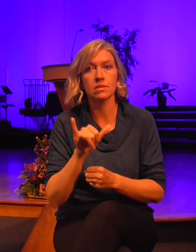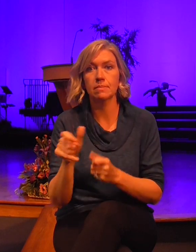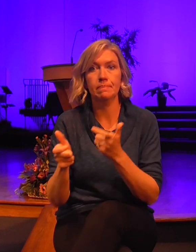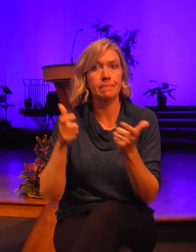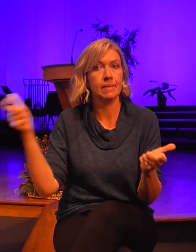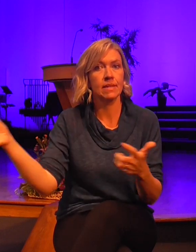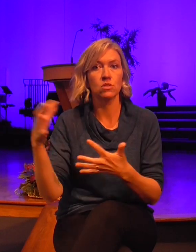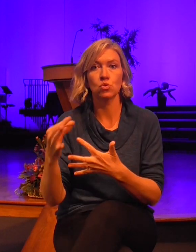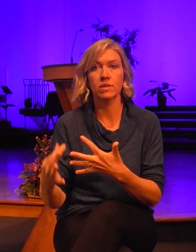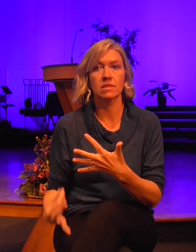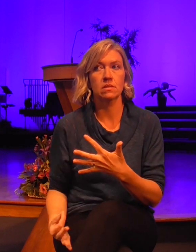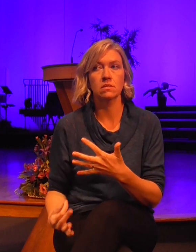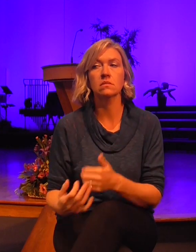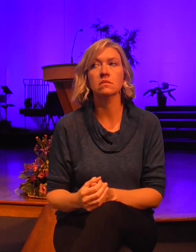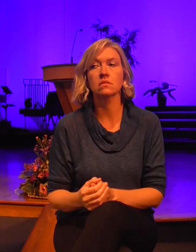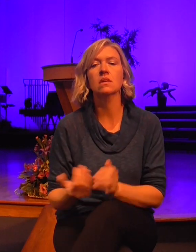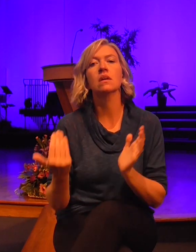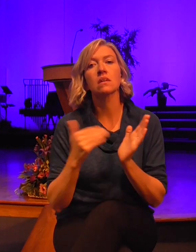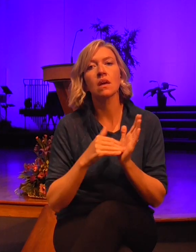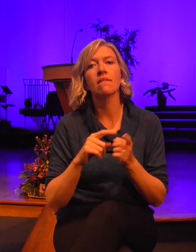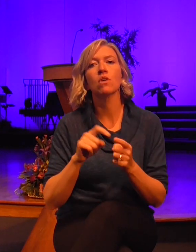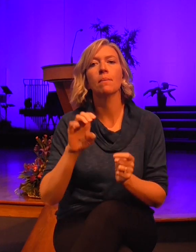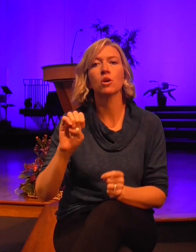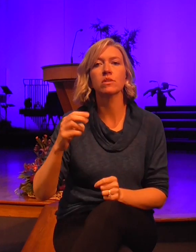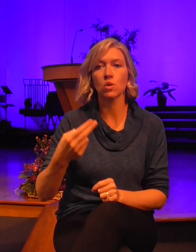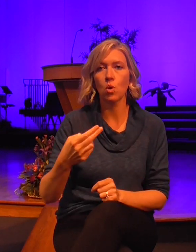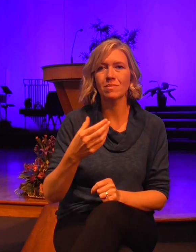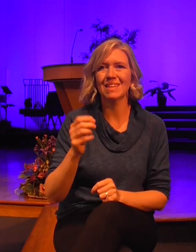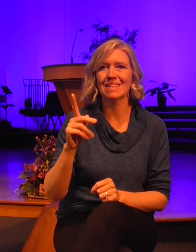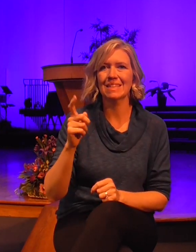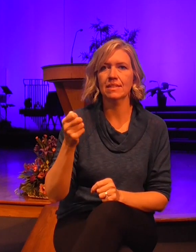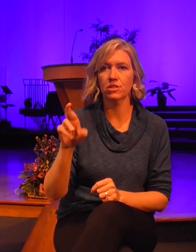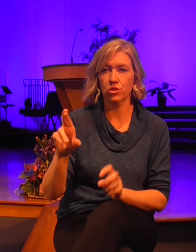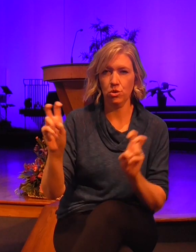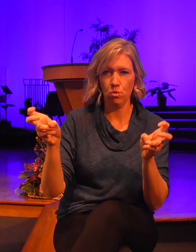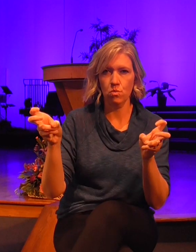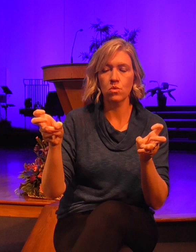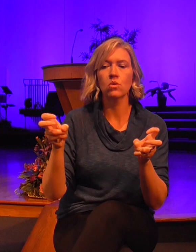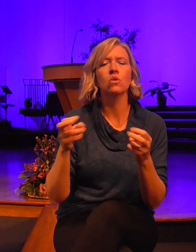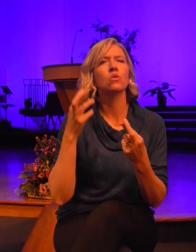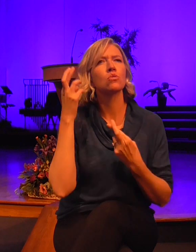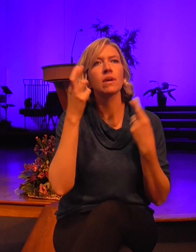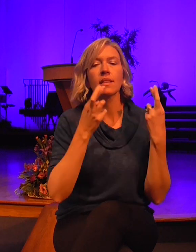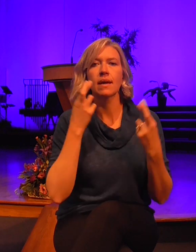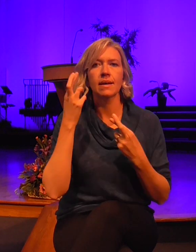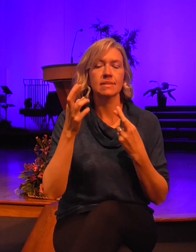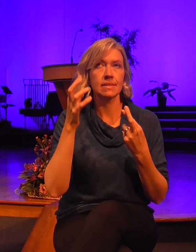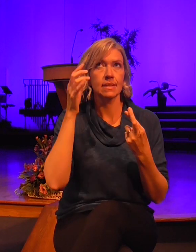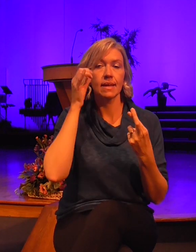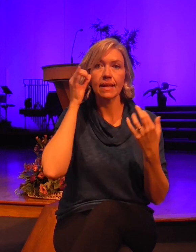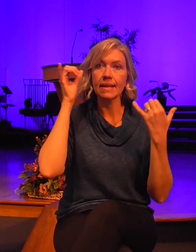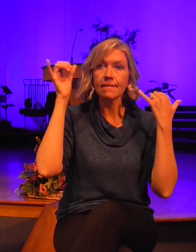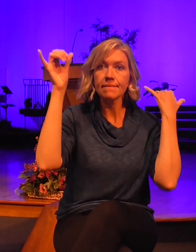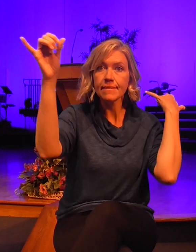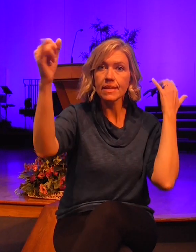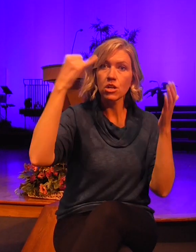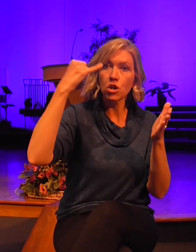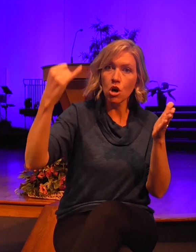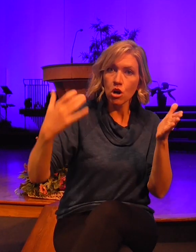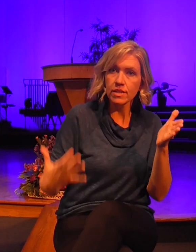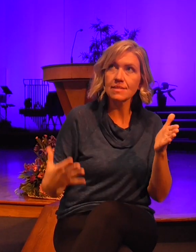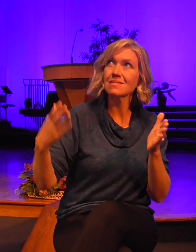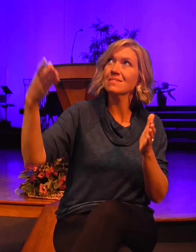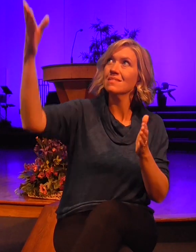ones. Again, from Holmes and Kinnear, to realize that an infinite artist, the divine